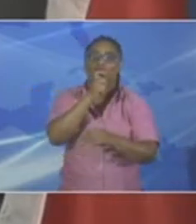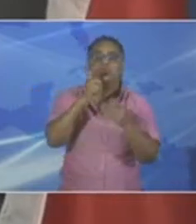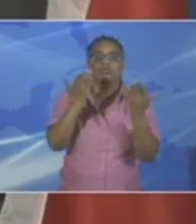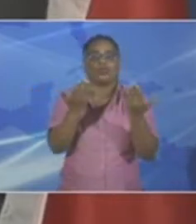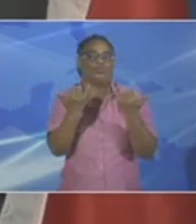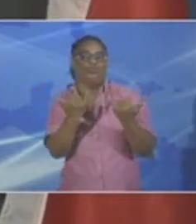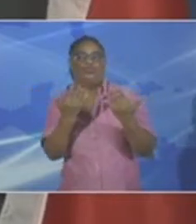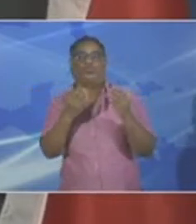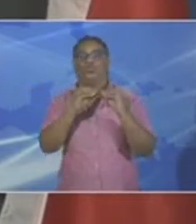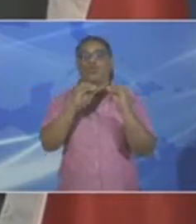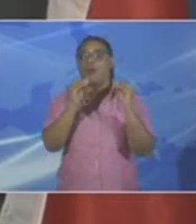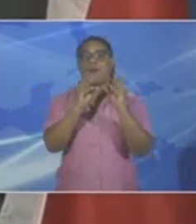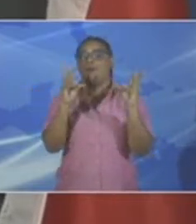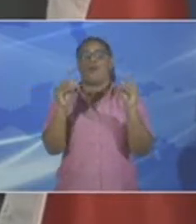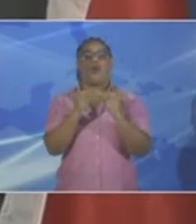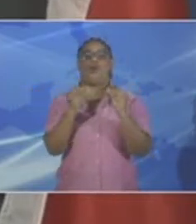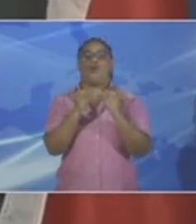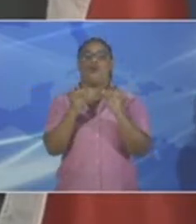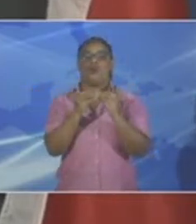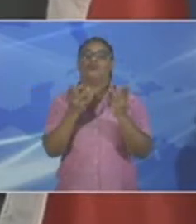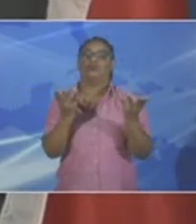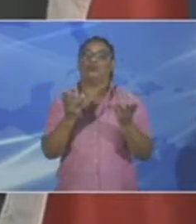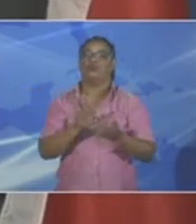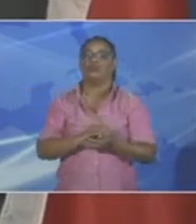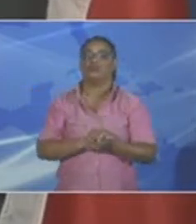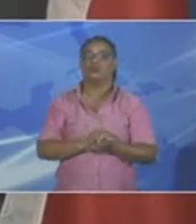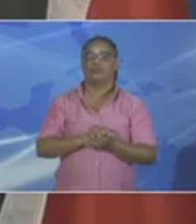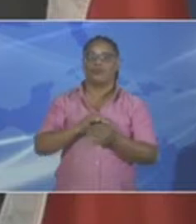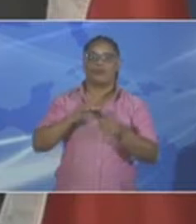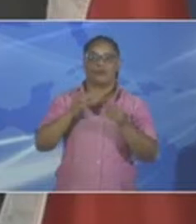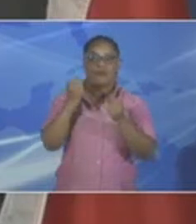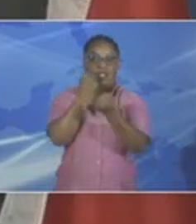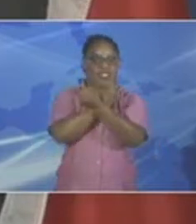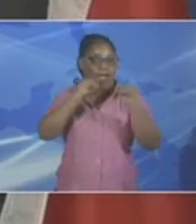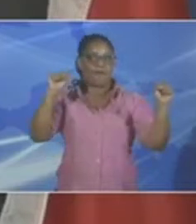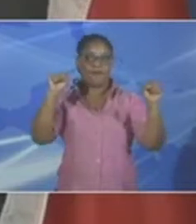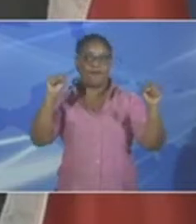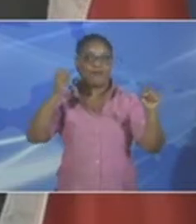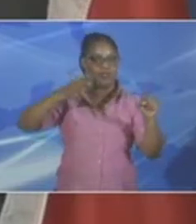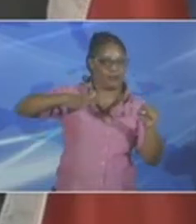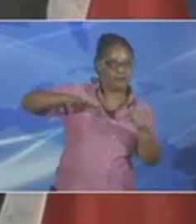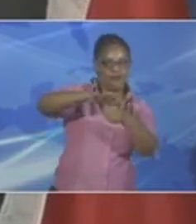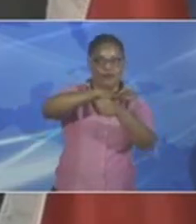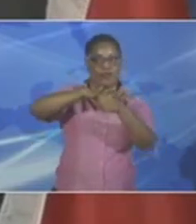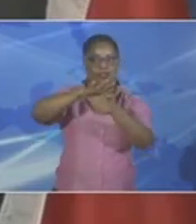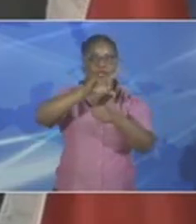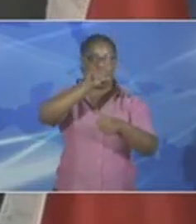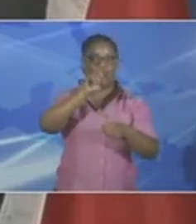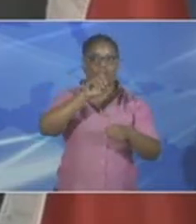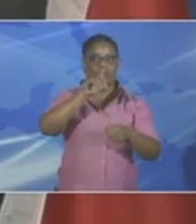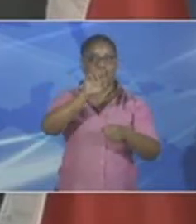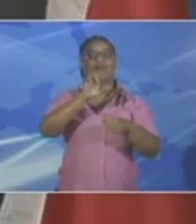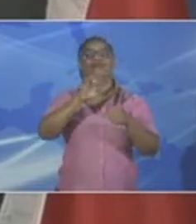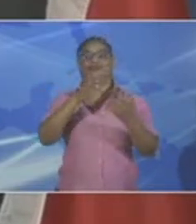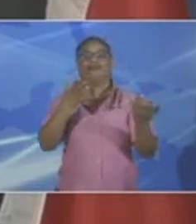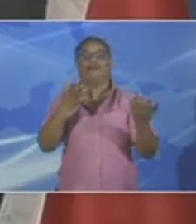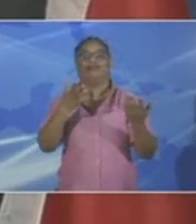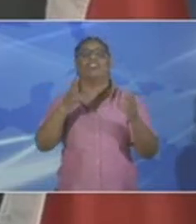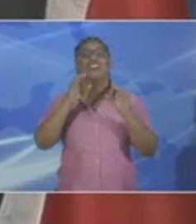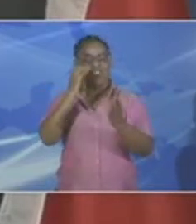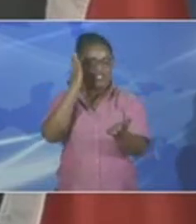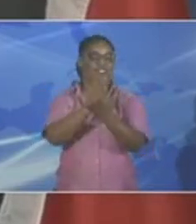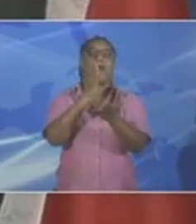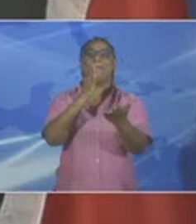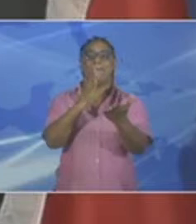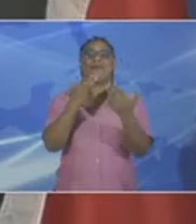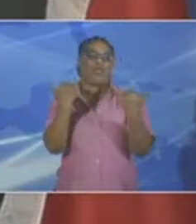We can do away with the safe zone operations, and we will be required